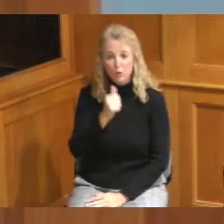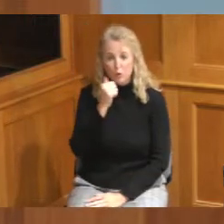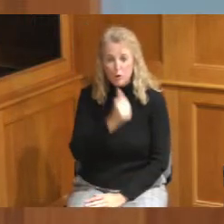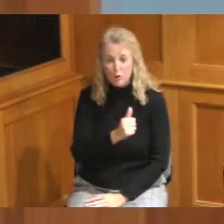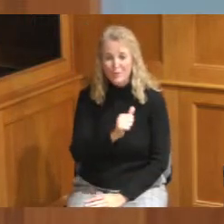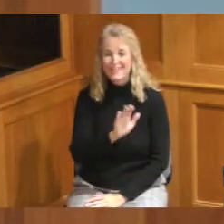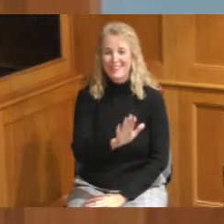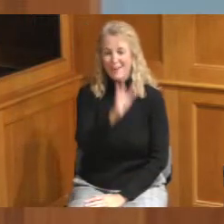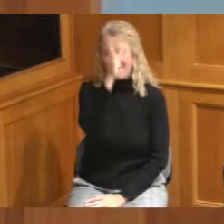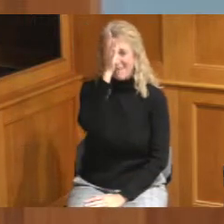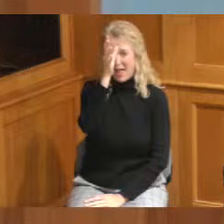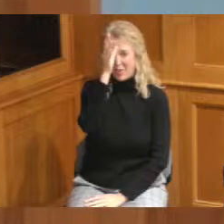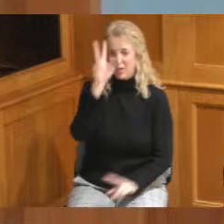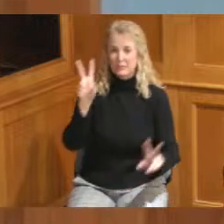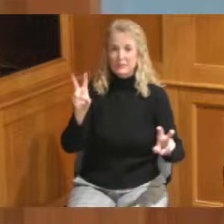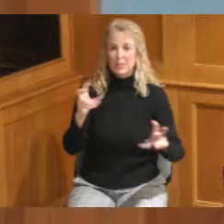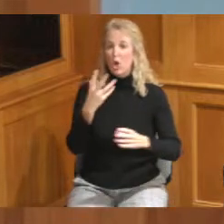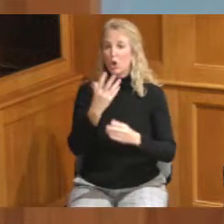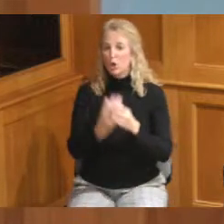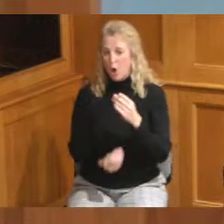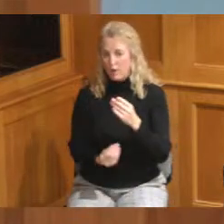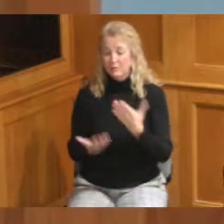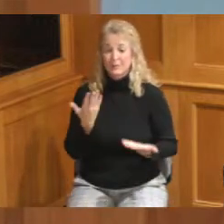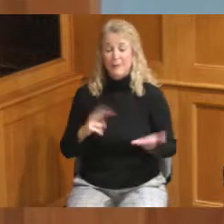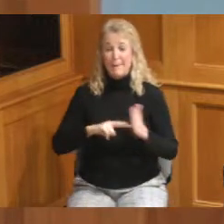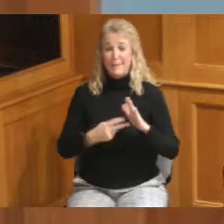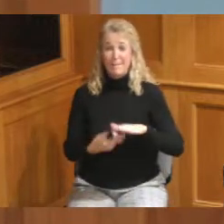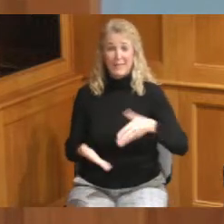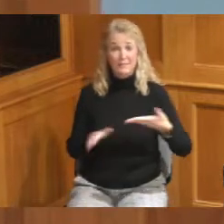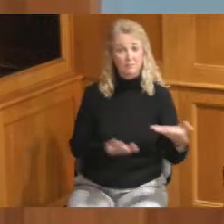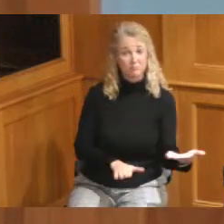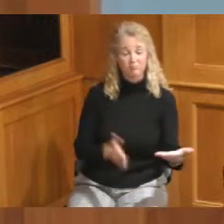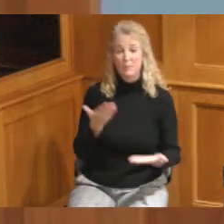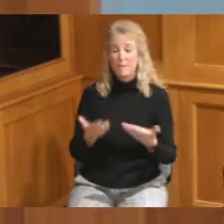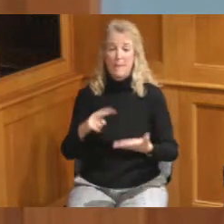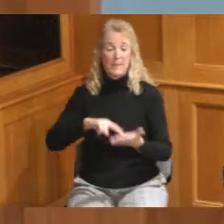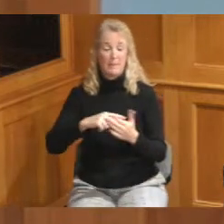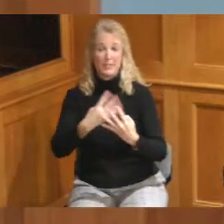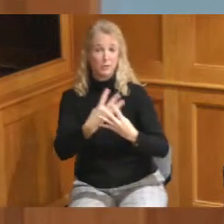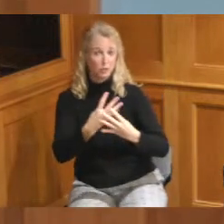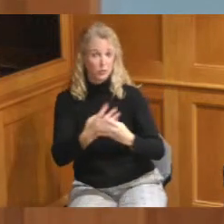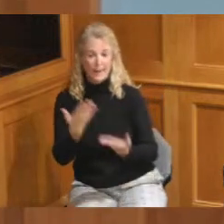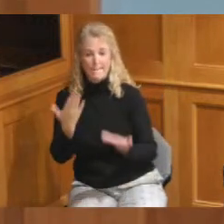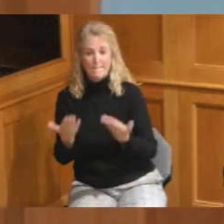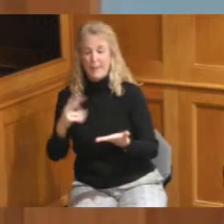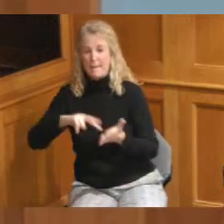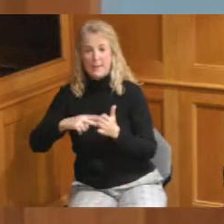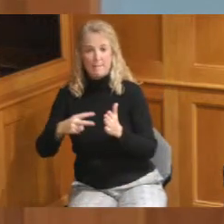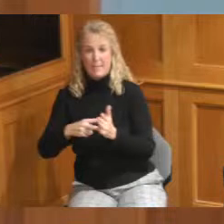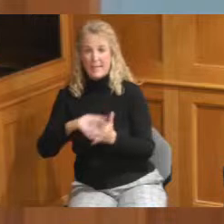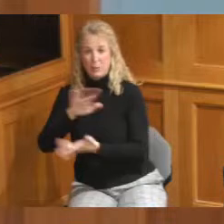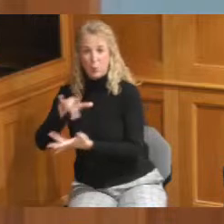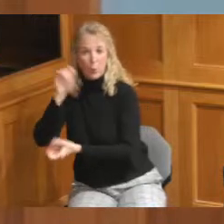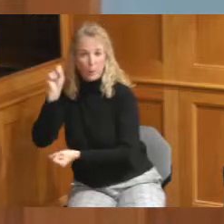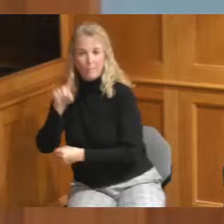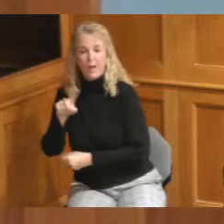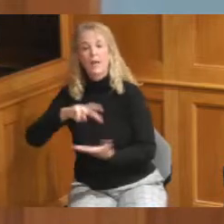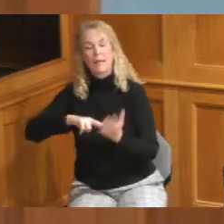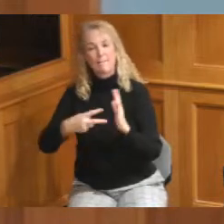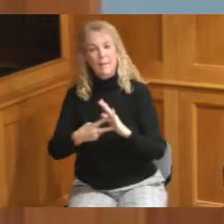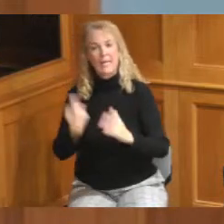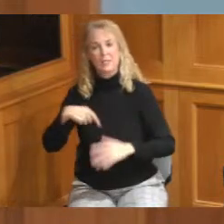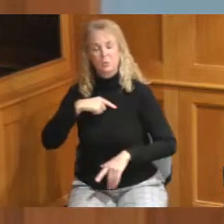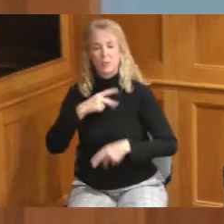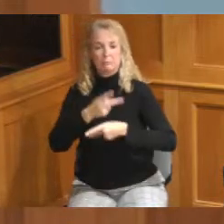unavailable, we help them on their journey to healing and wholeness. And we do that through our 3 pillars of mental, emotional,